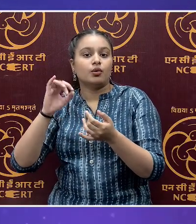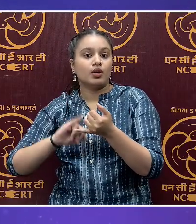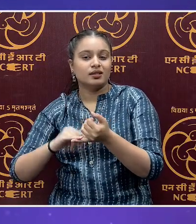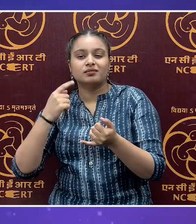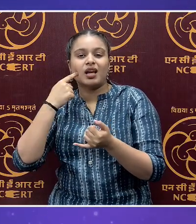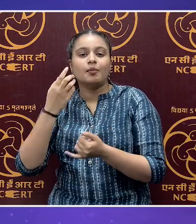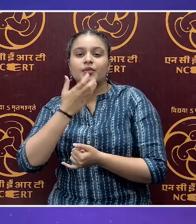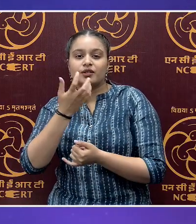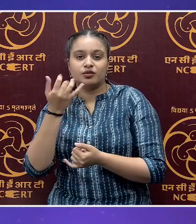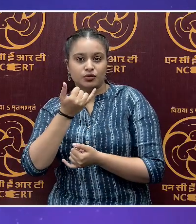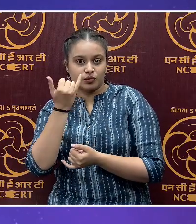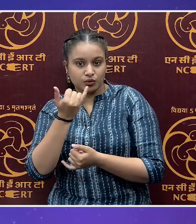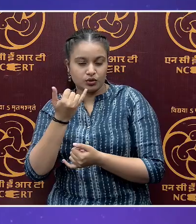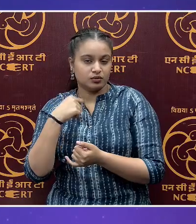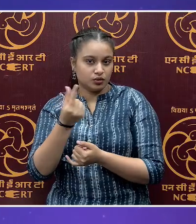go to the